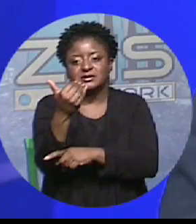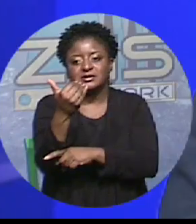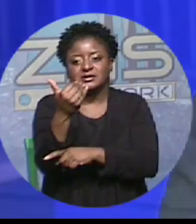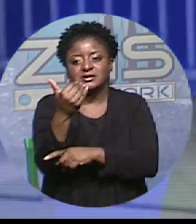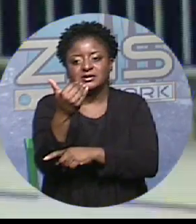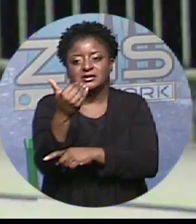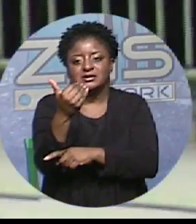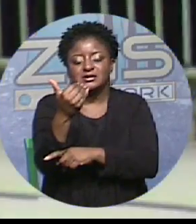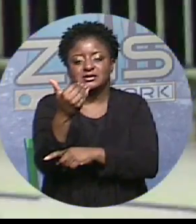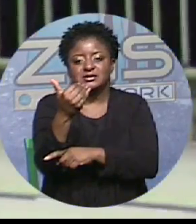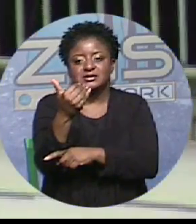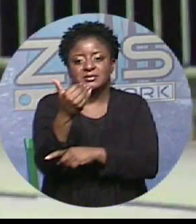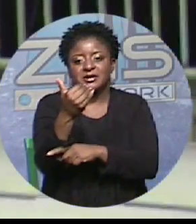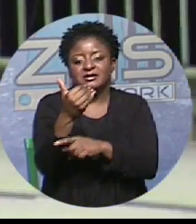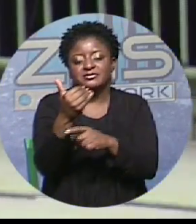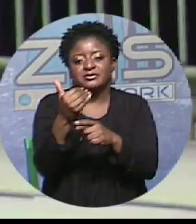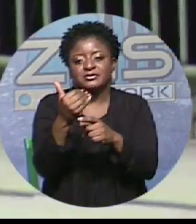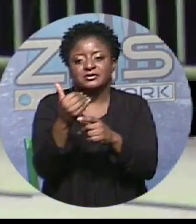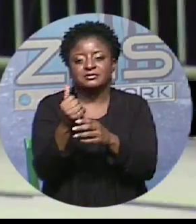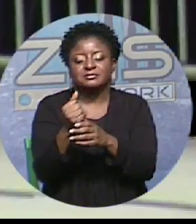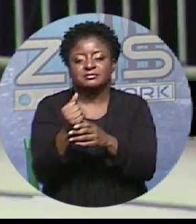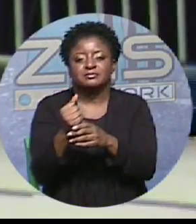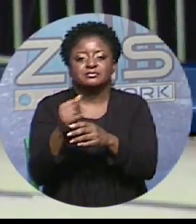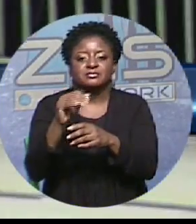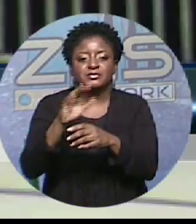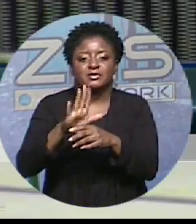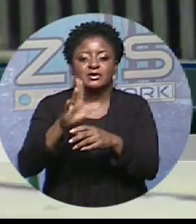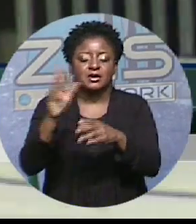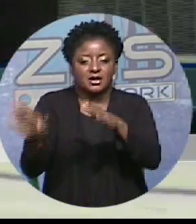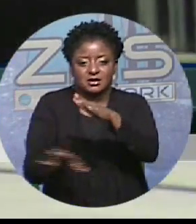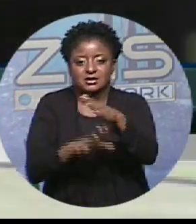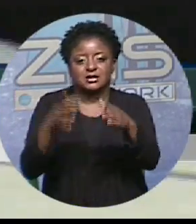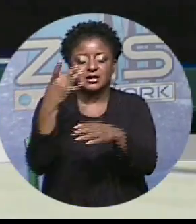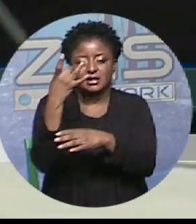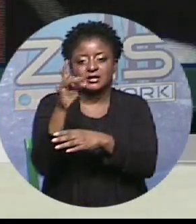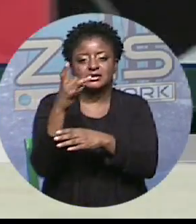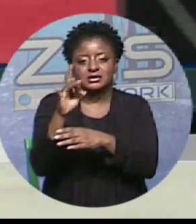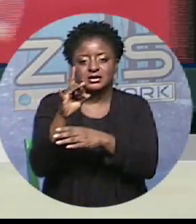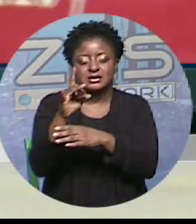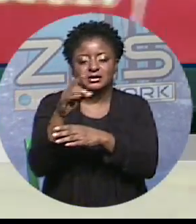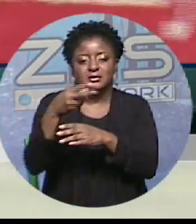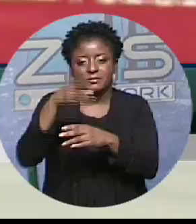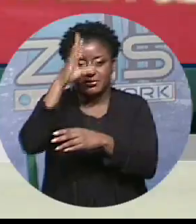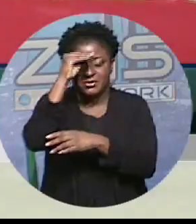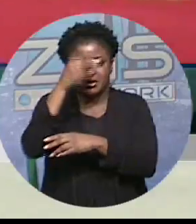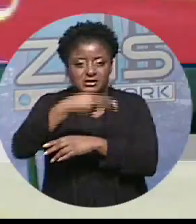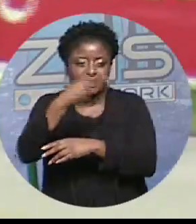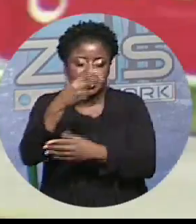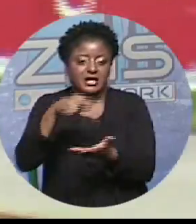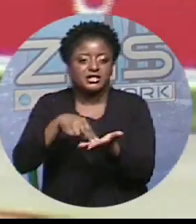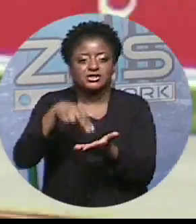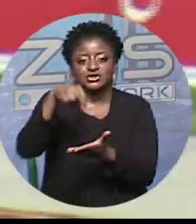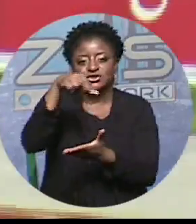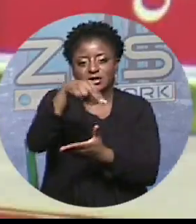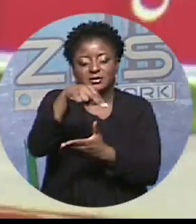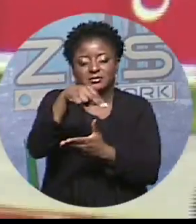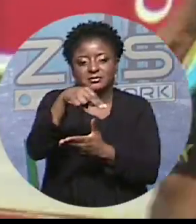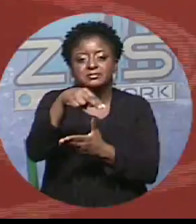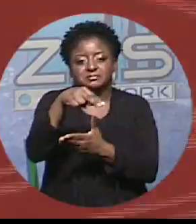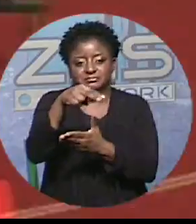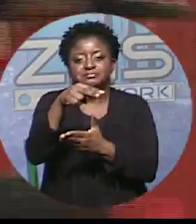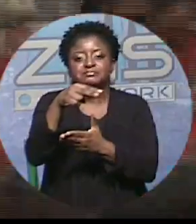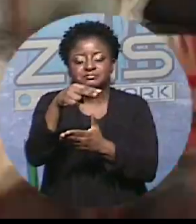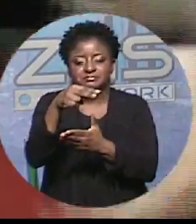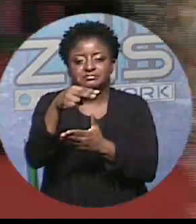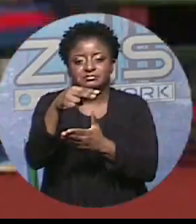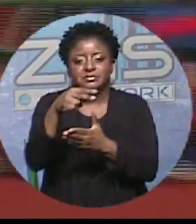St. George's. The country's first gold medal came in the under-18 boys high jump event. What a battle that was with Giles Etienne,